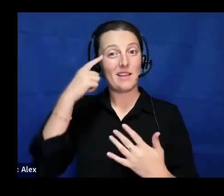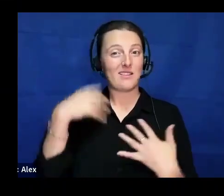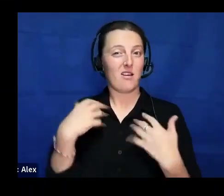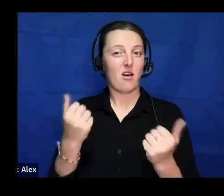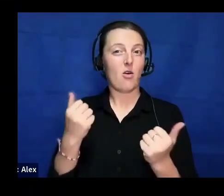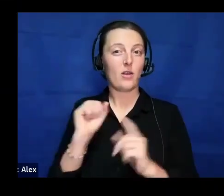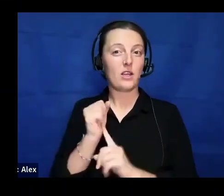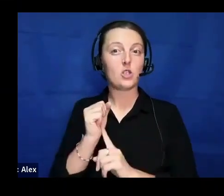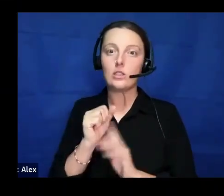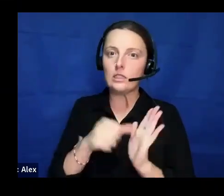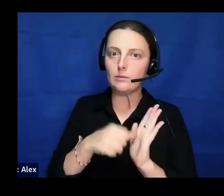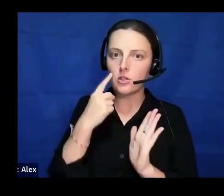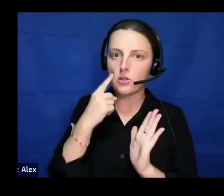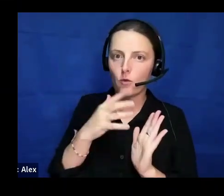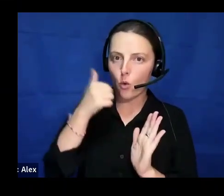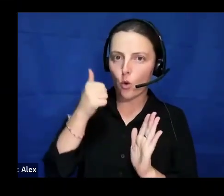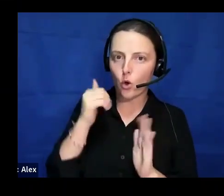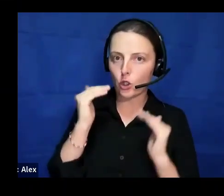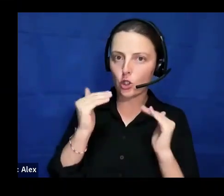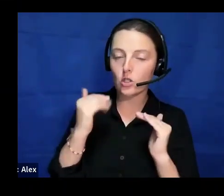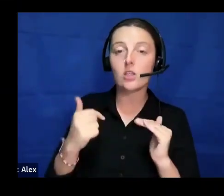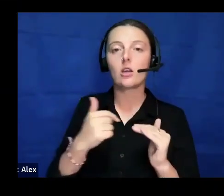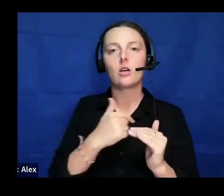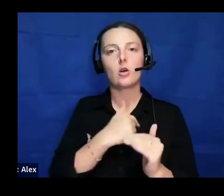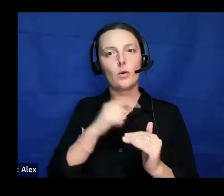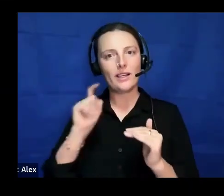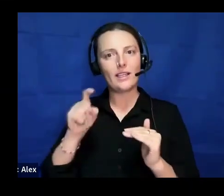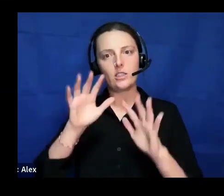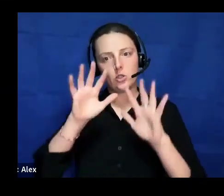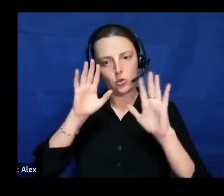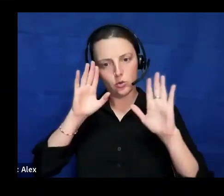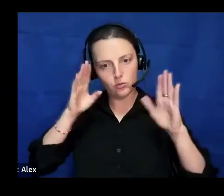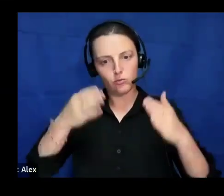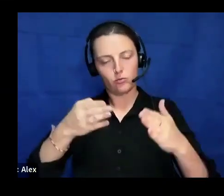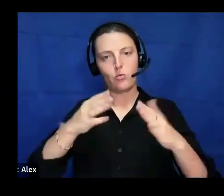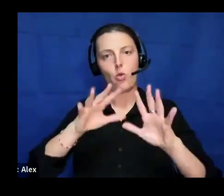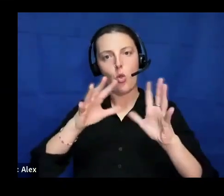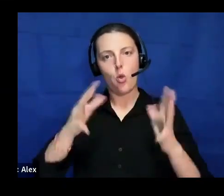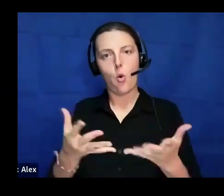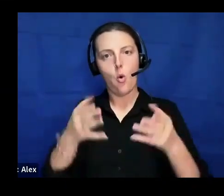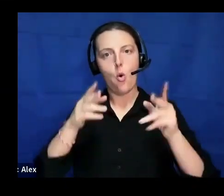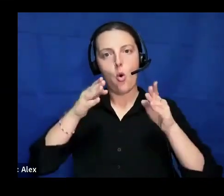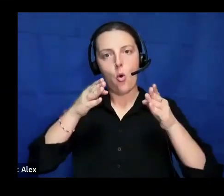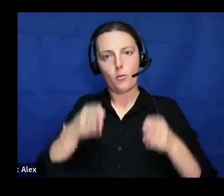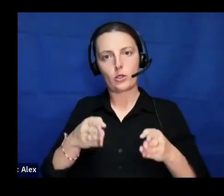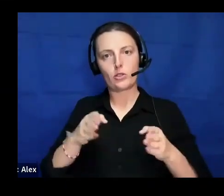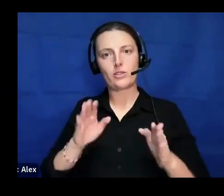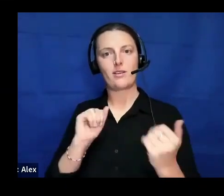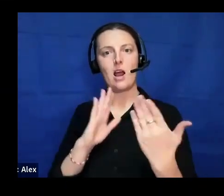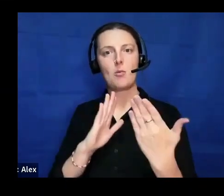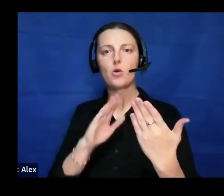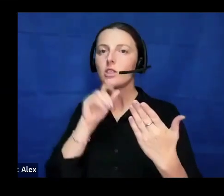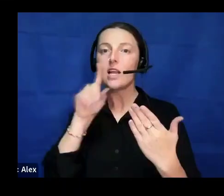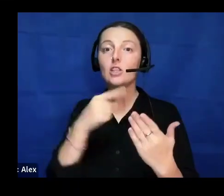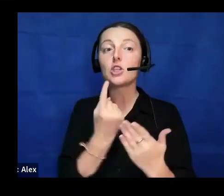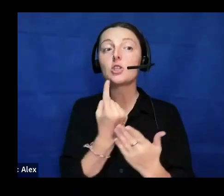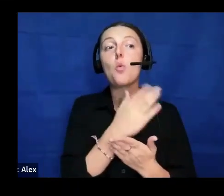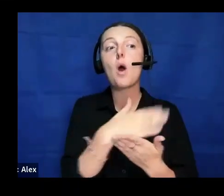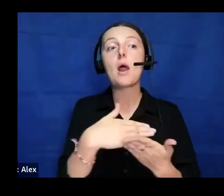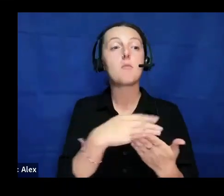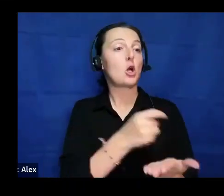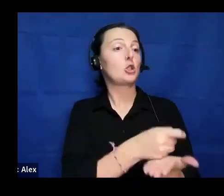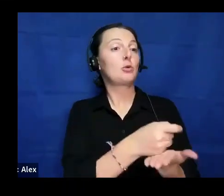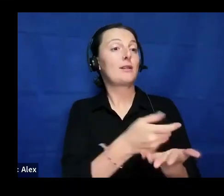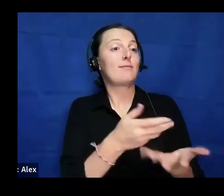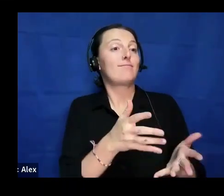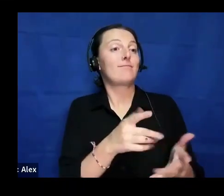that we take this whole person approach, right? We can't just treat one aspect and assume